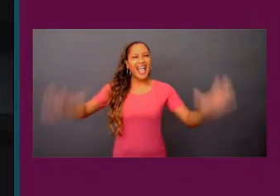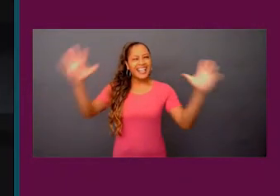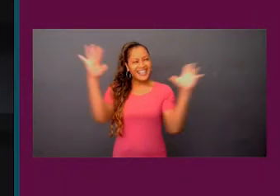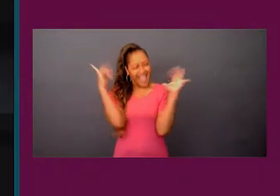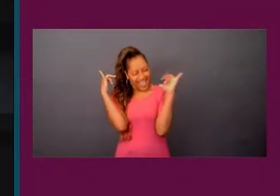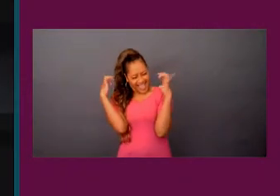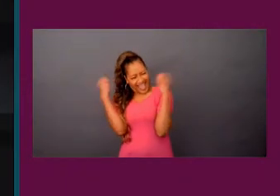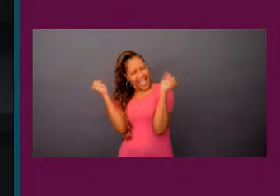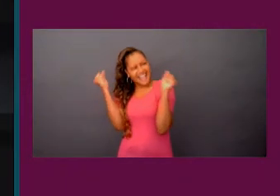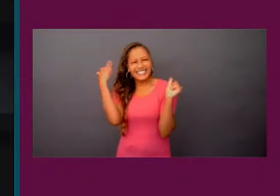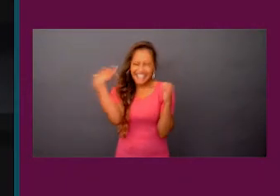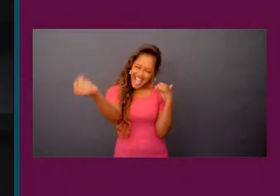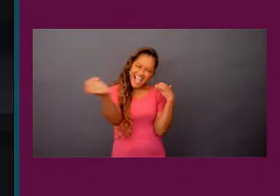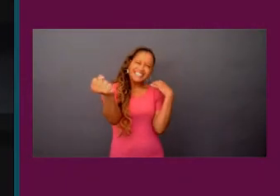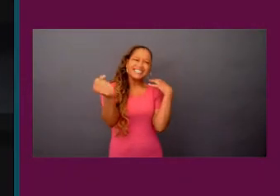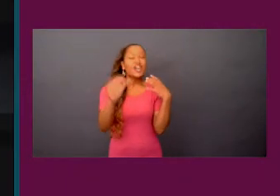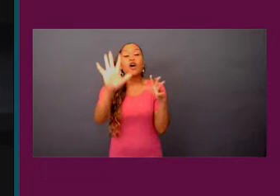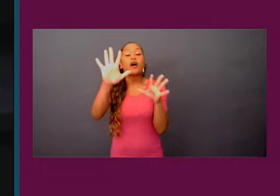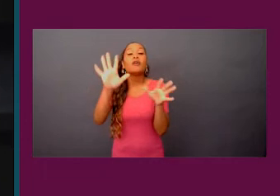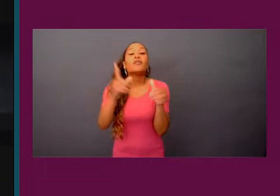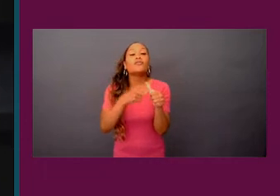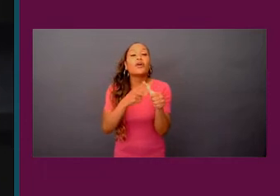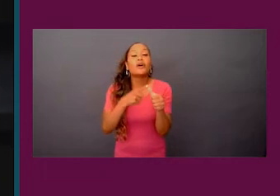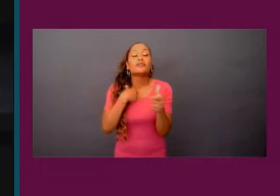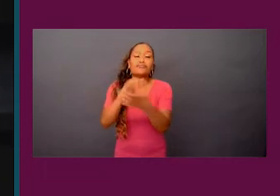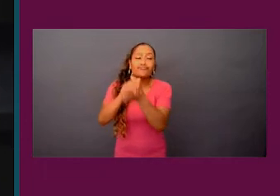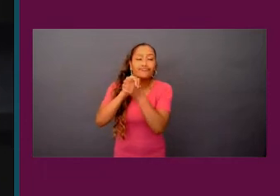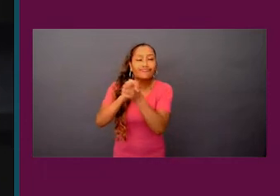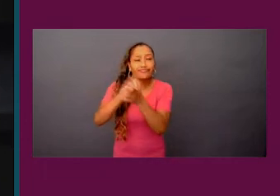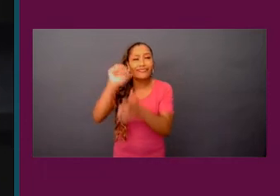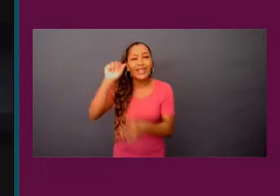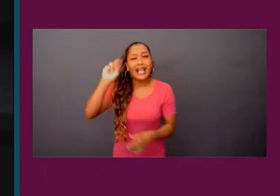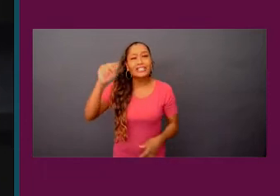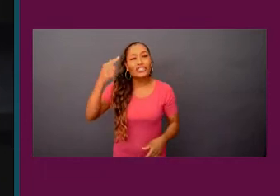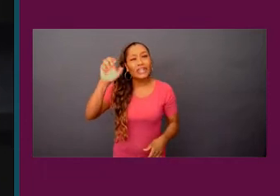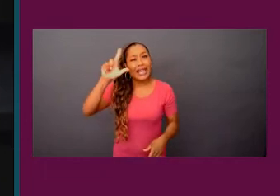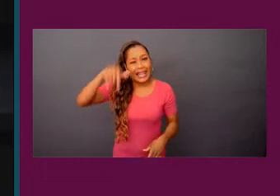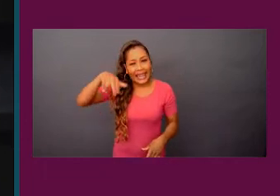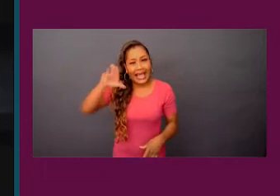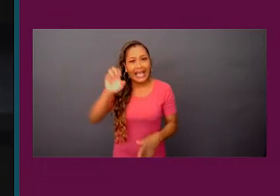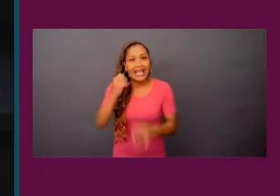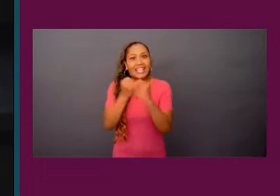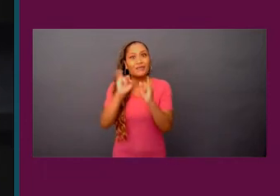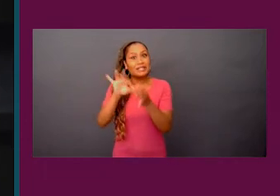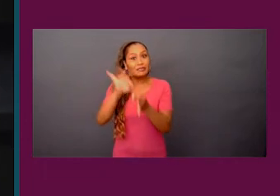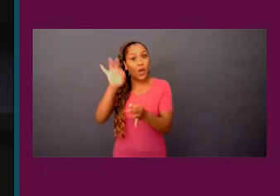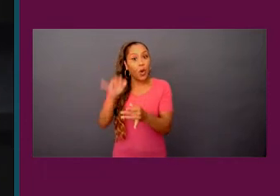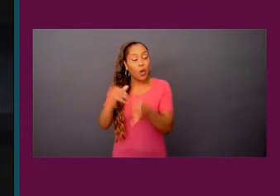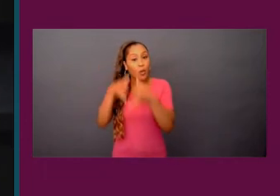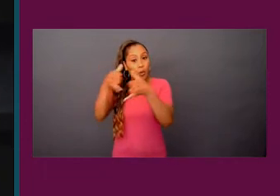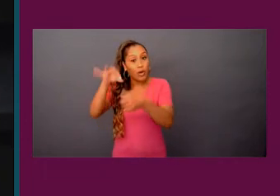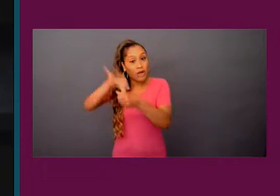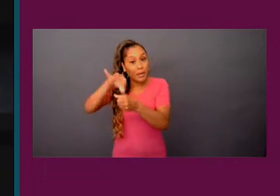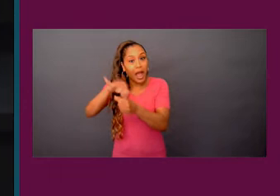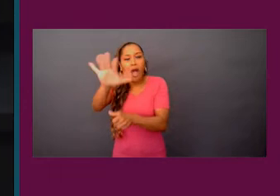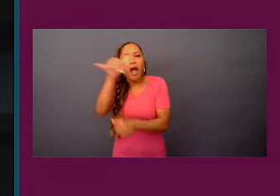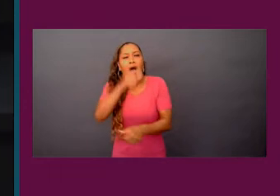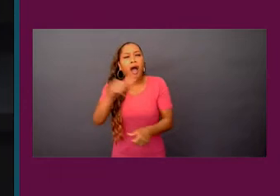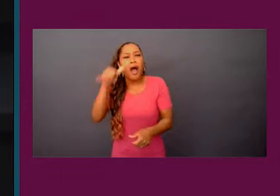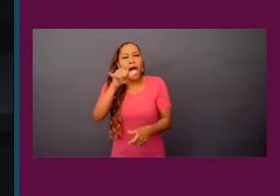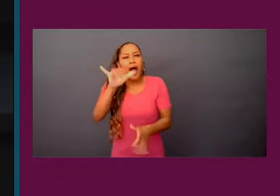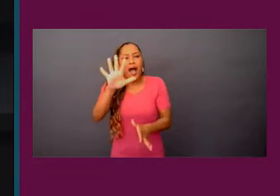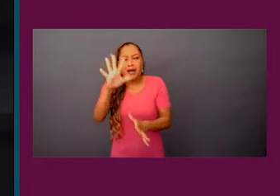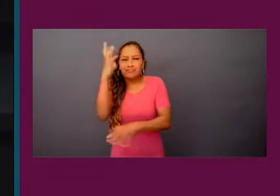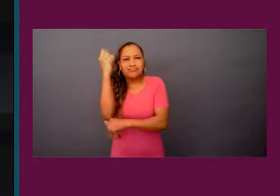Yes, yes. First off, congratulations to Angelique on the Independent Spirit Award nomination. What a milestone